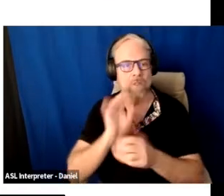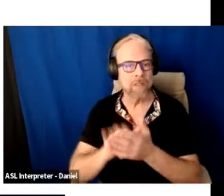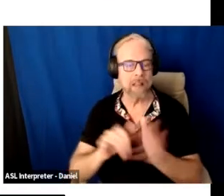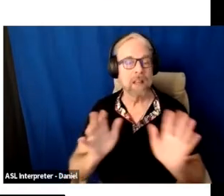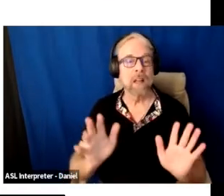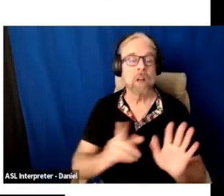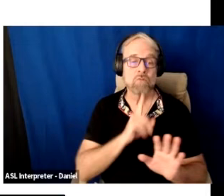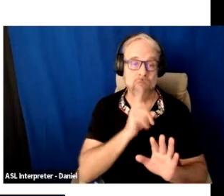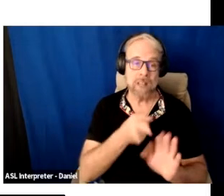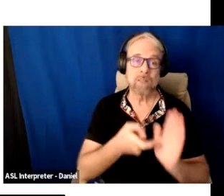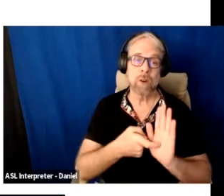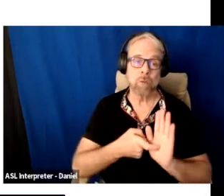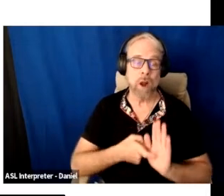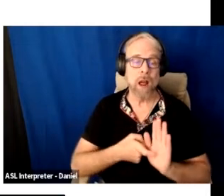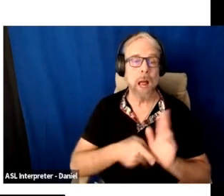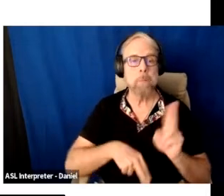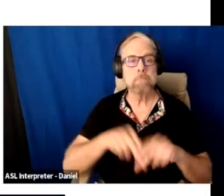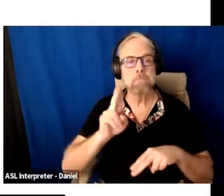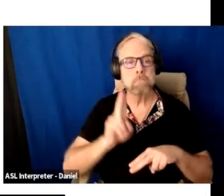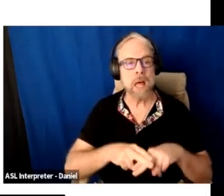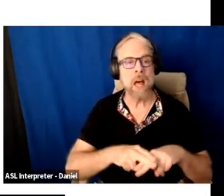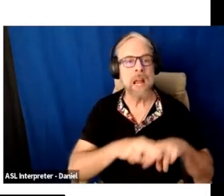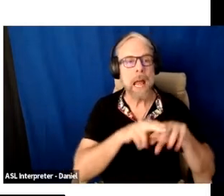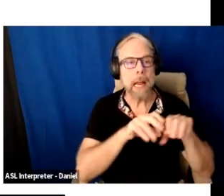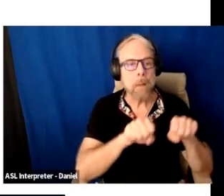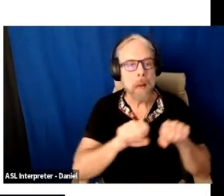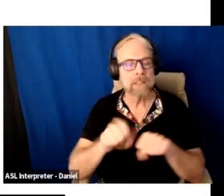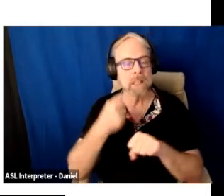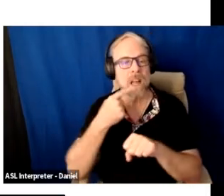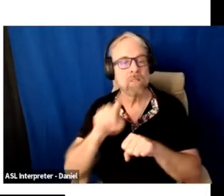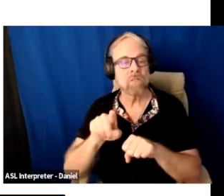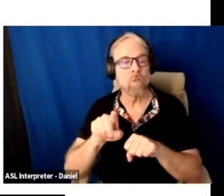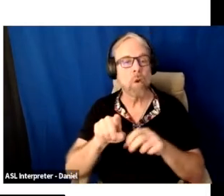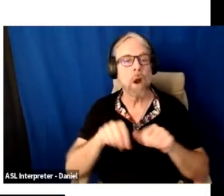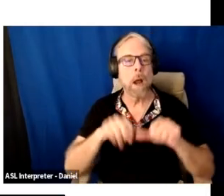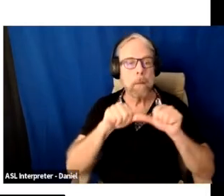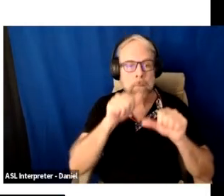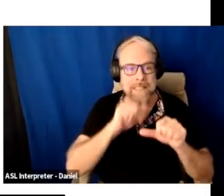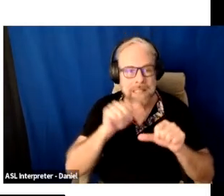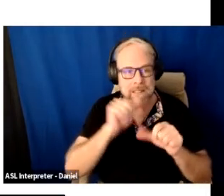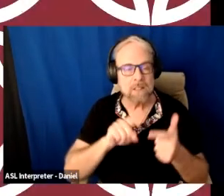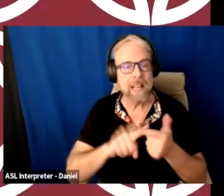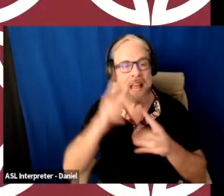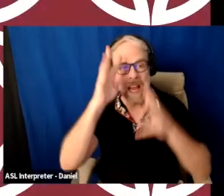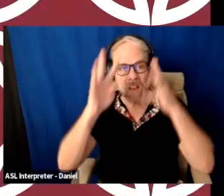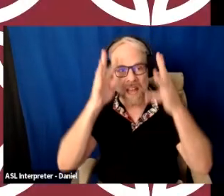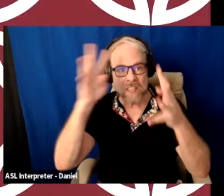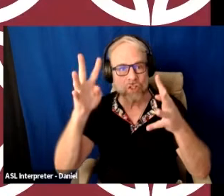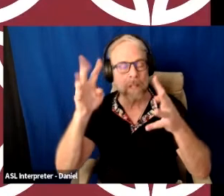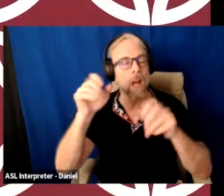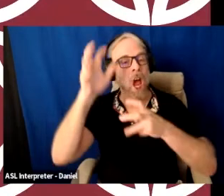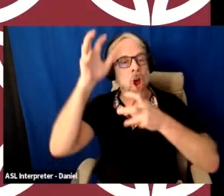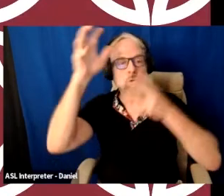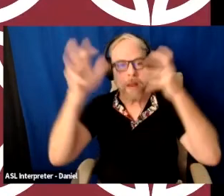does require building the capacity for persistence and innovation and creativity. So I'll stop